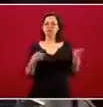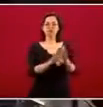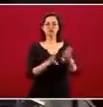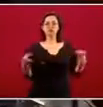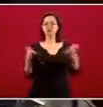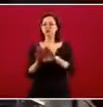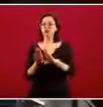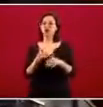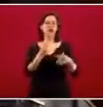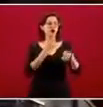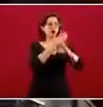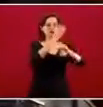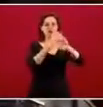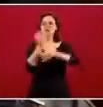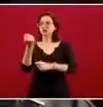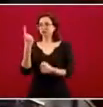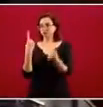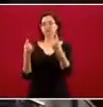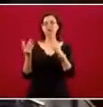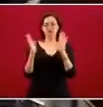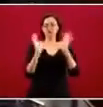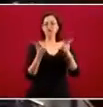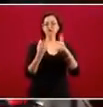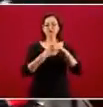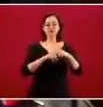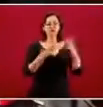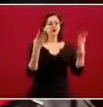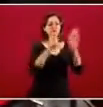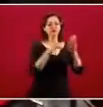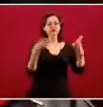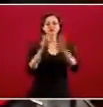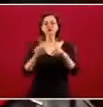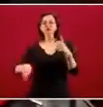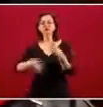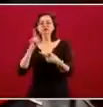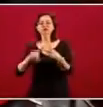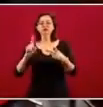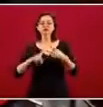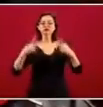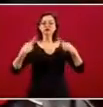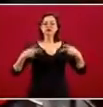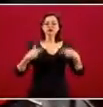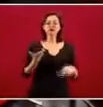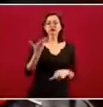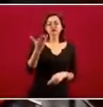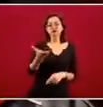yesterday, are we going to be closing any public beaches?